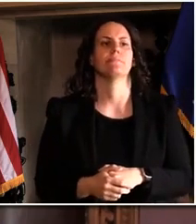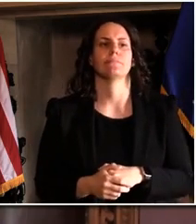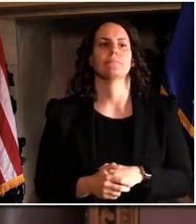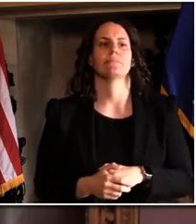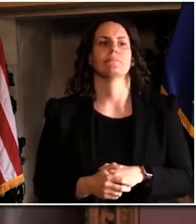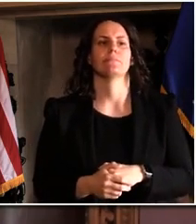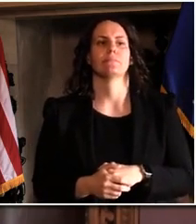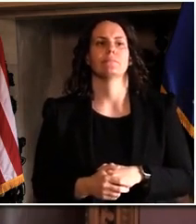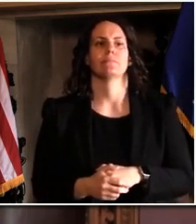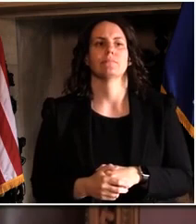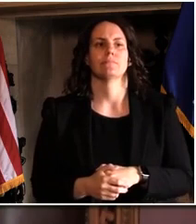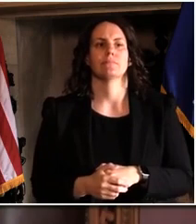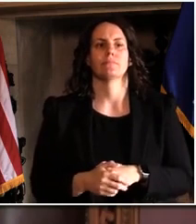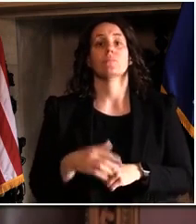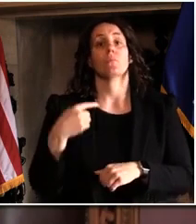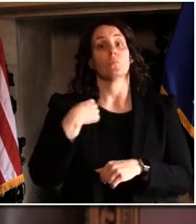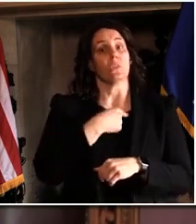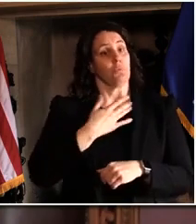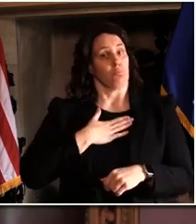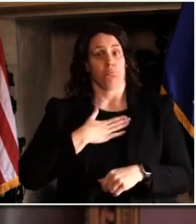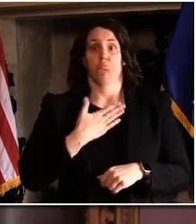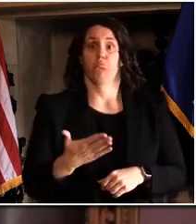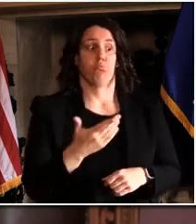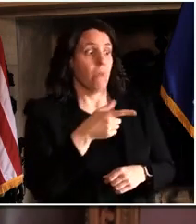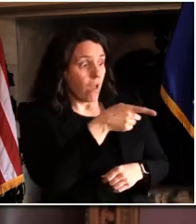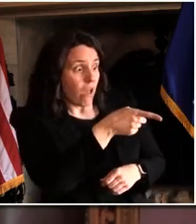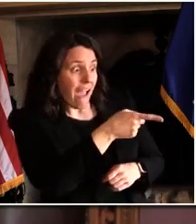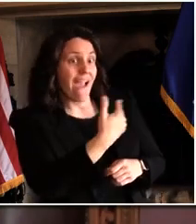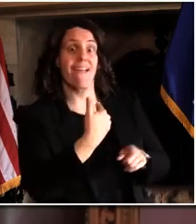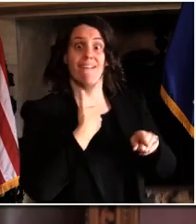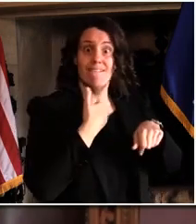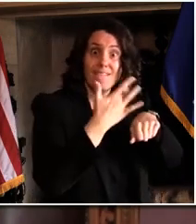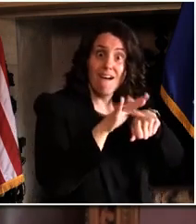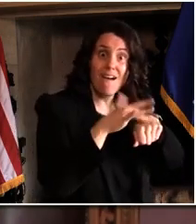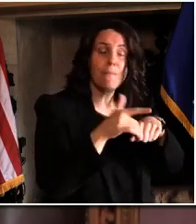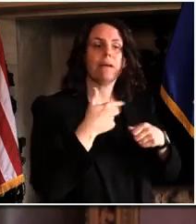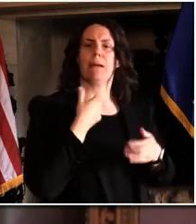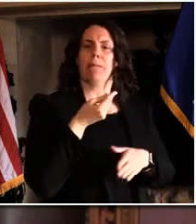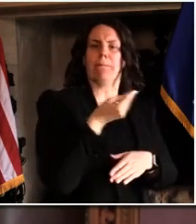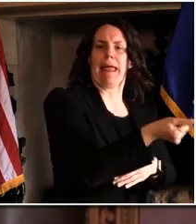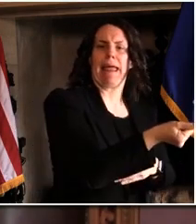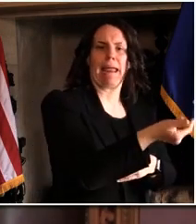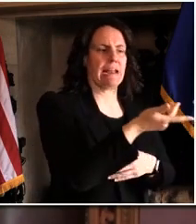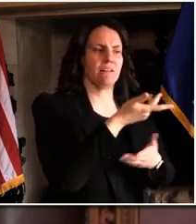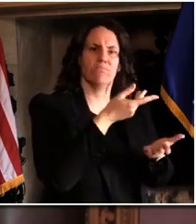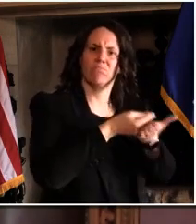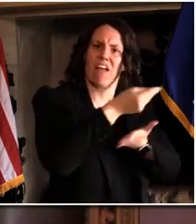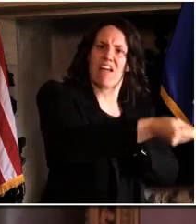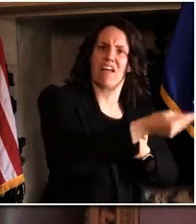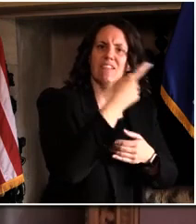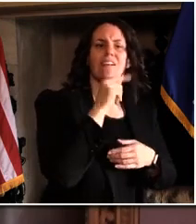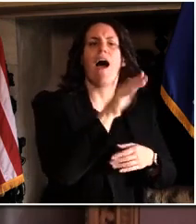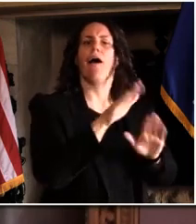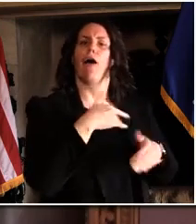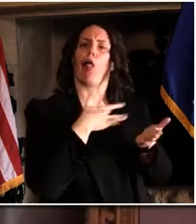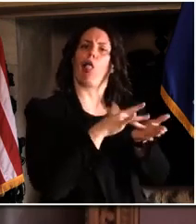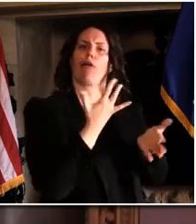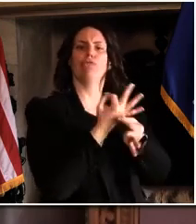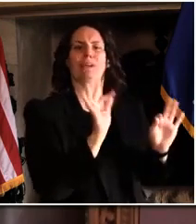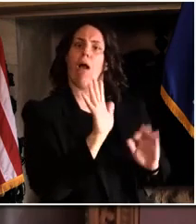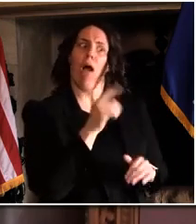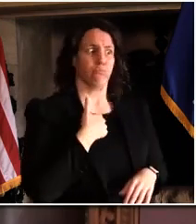that are offered. Wisconsinites can now go to COVID-19 supplies, one word,